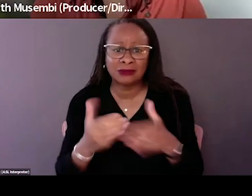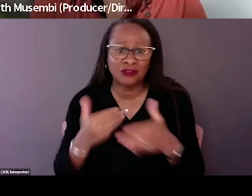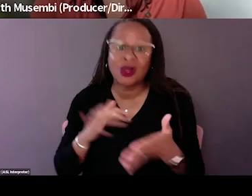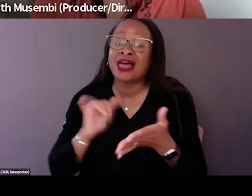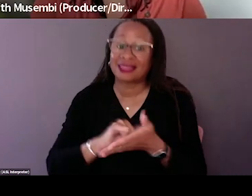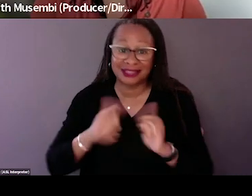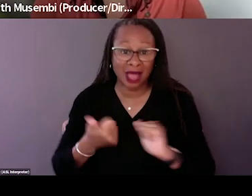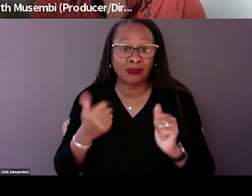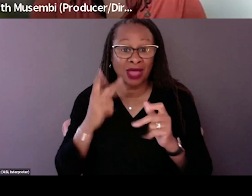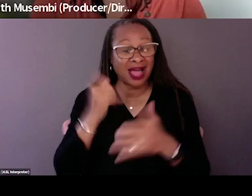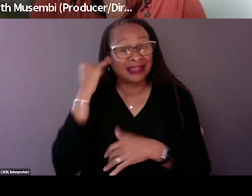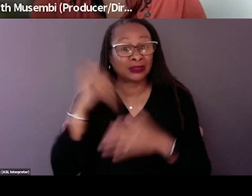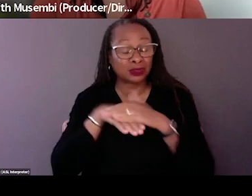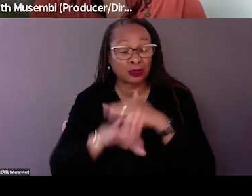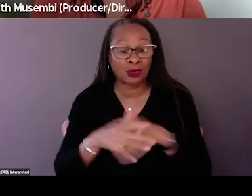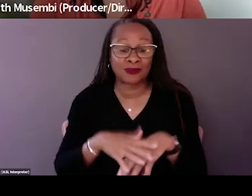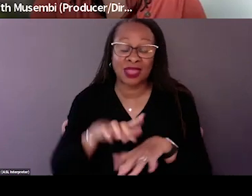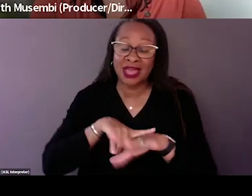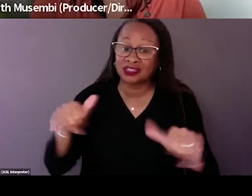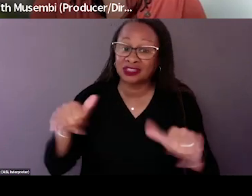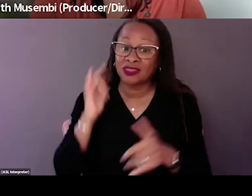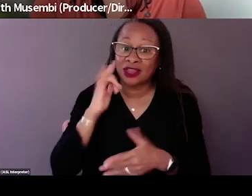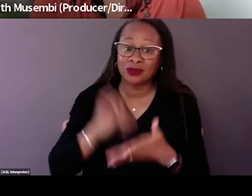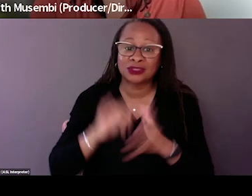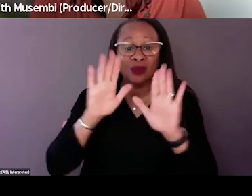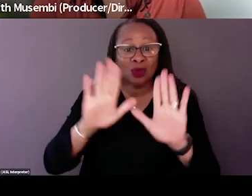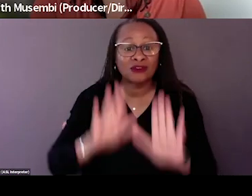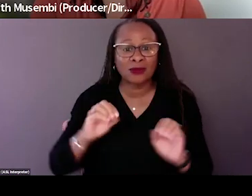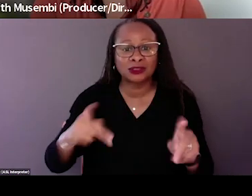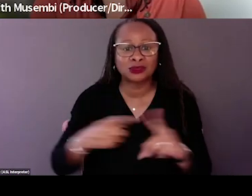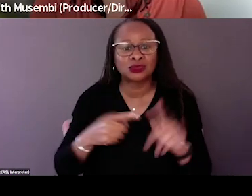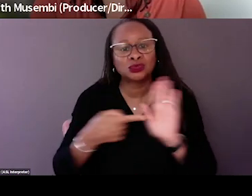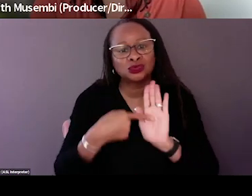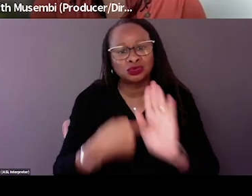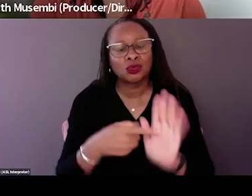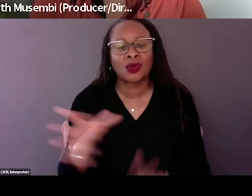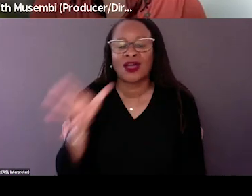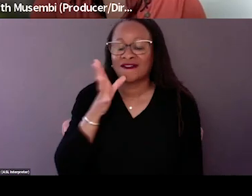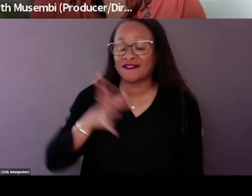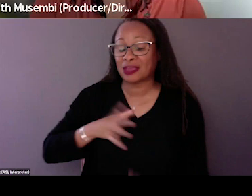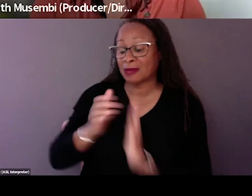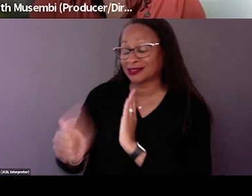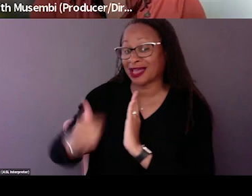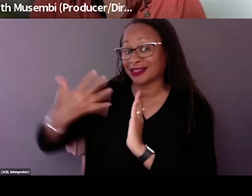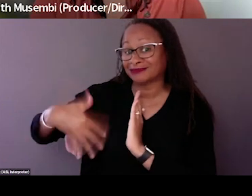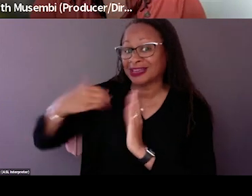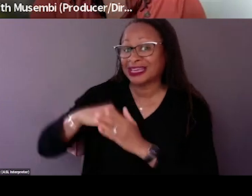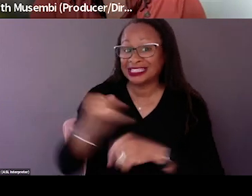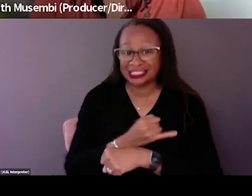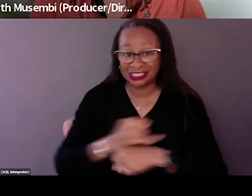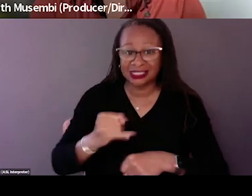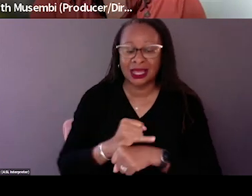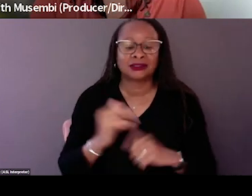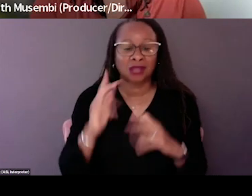But at the same time, we thought it was a fantastic opportunity to showcase female talent within the industry and hopefully build